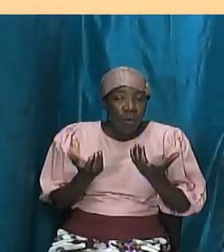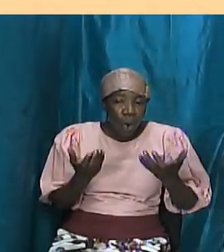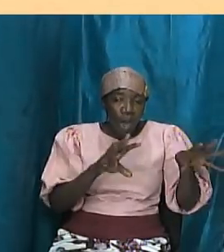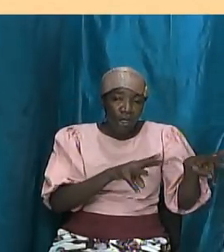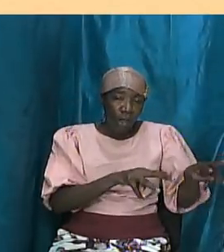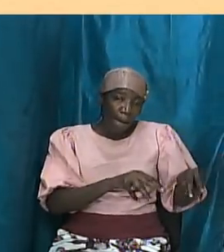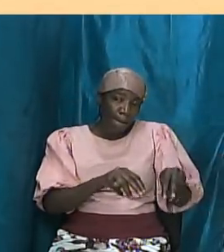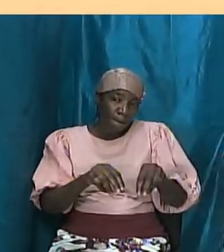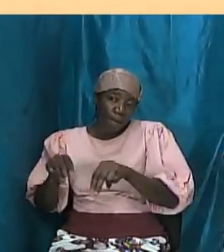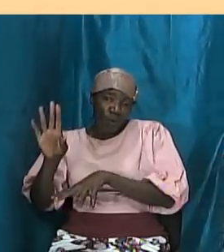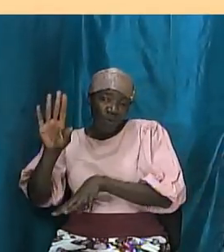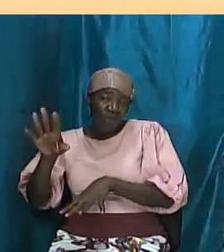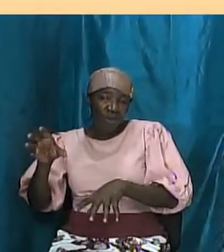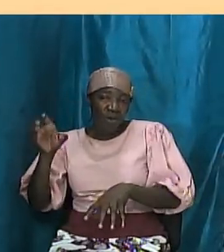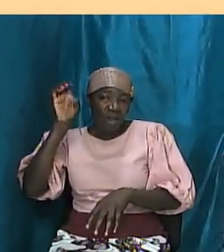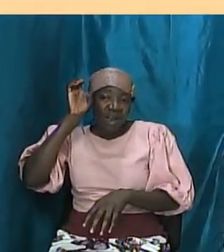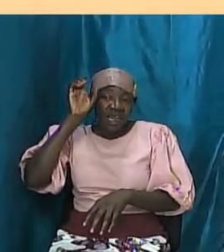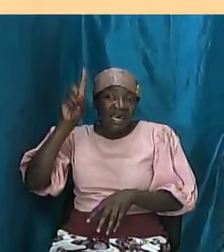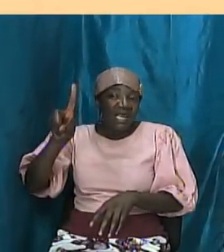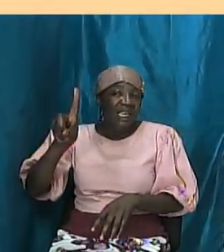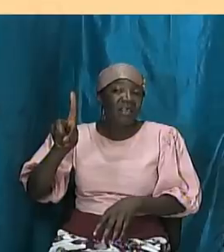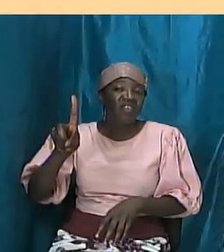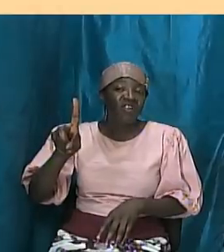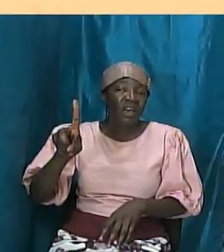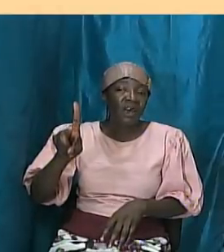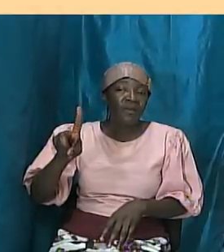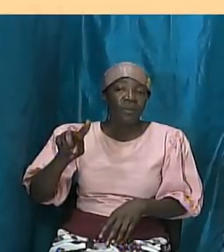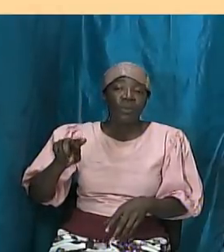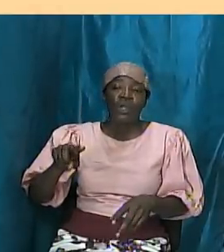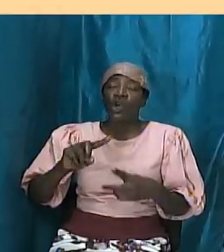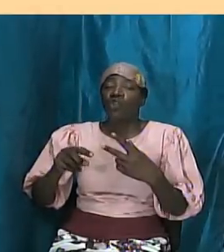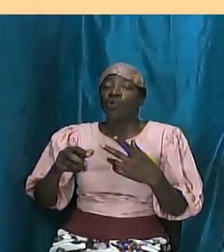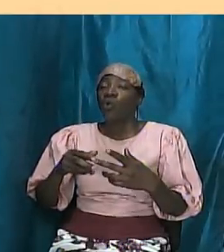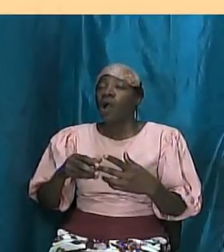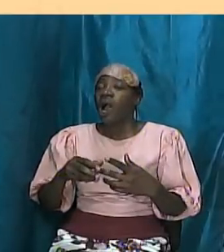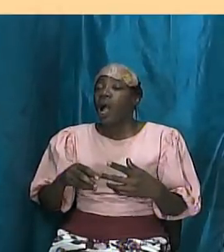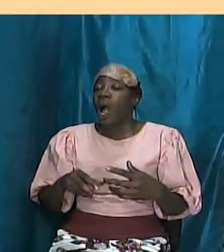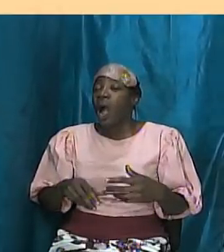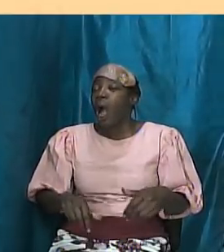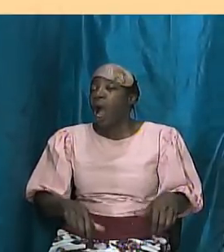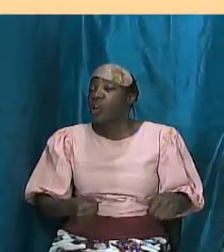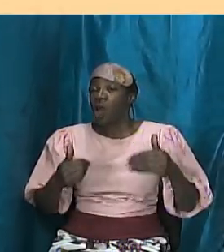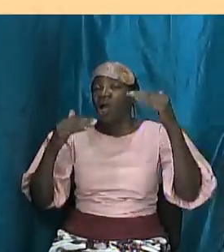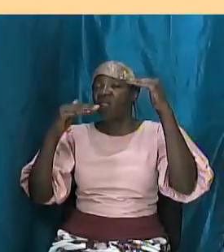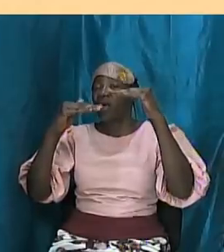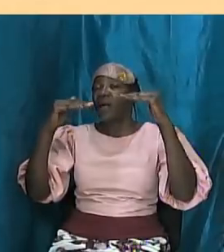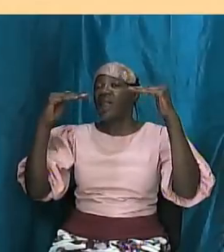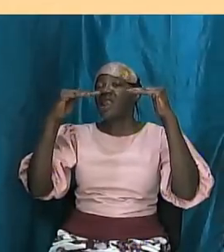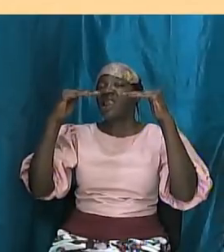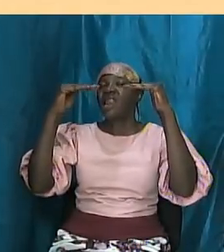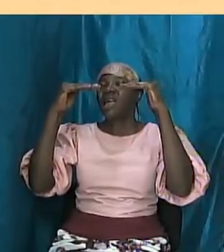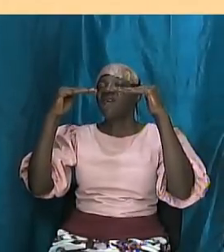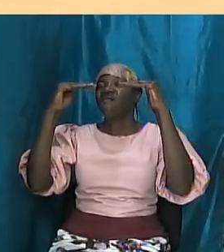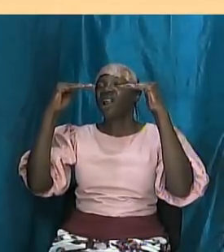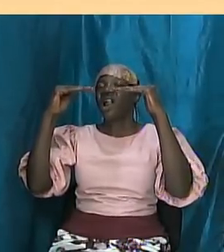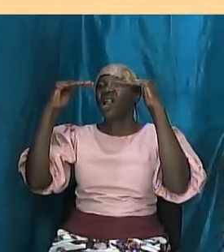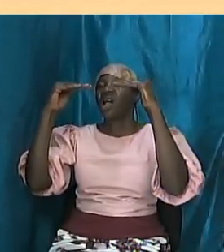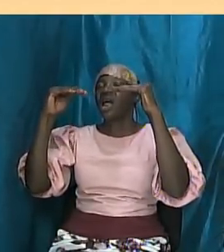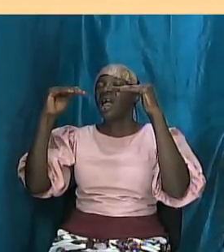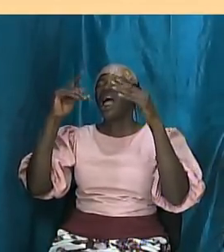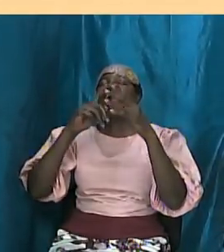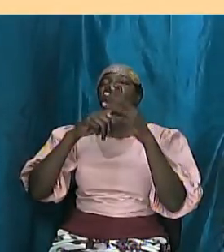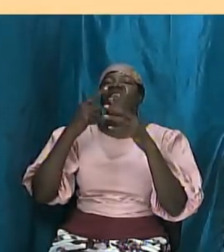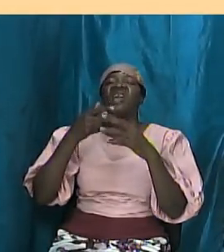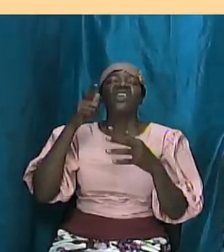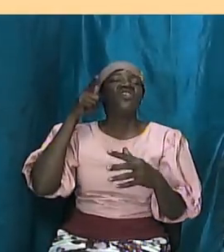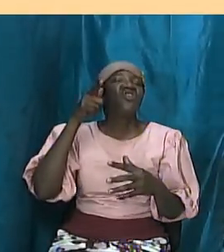your educational acumen to a certain level, then you are bound to be one of